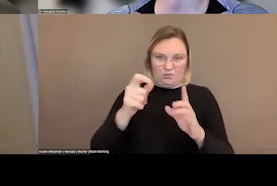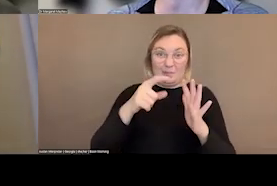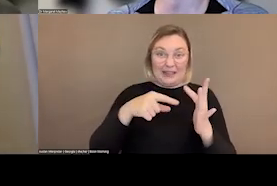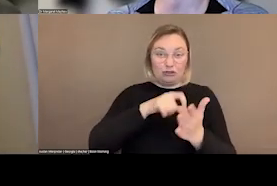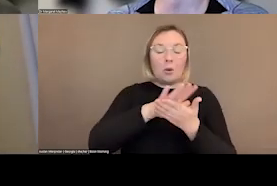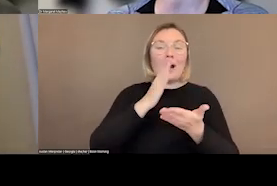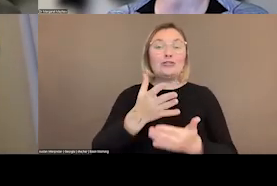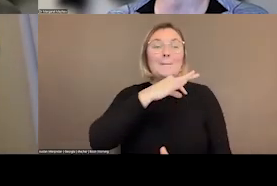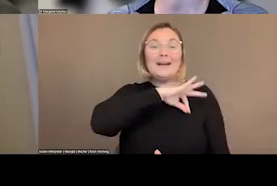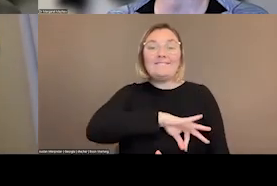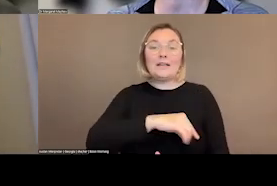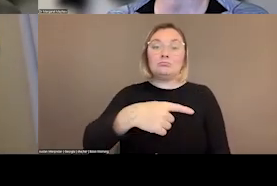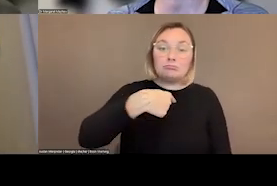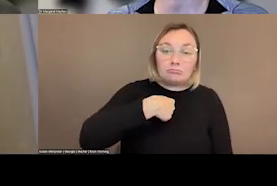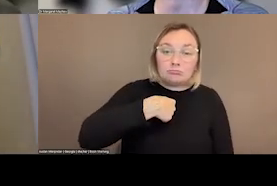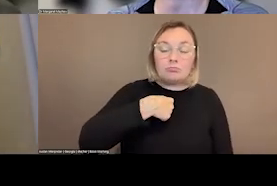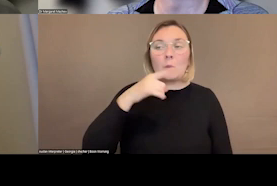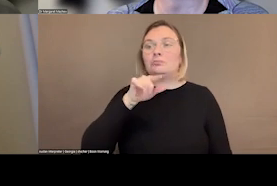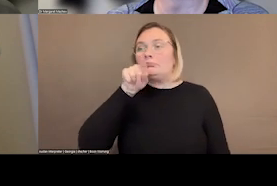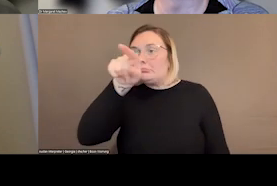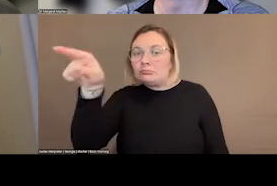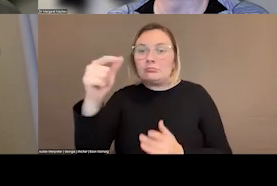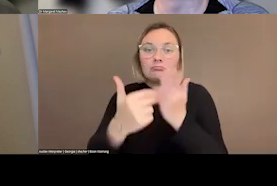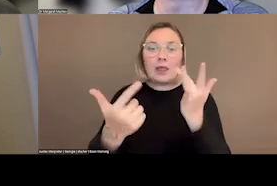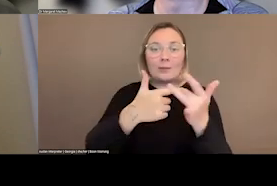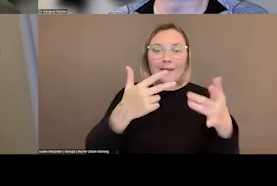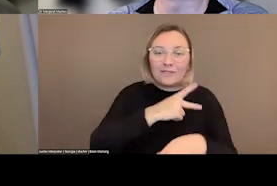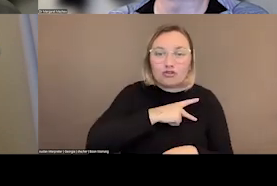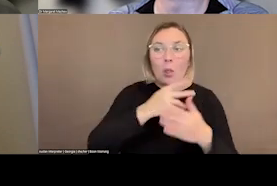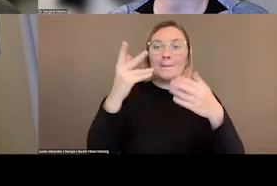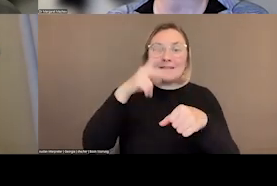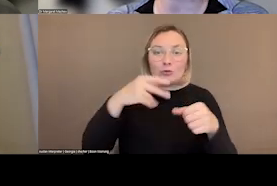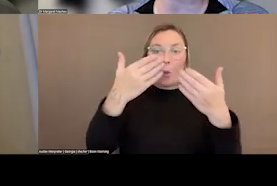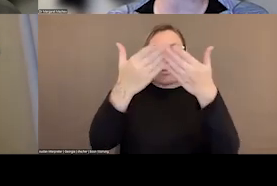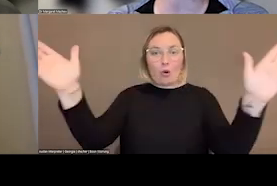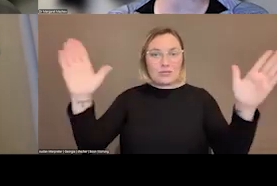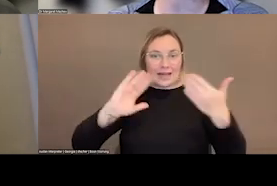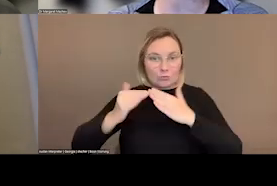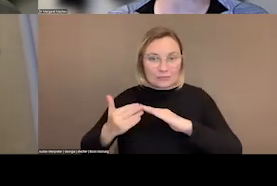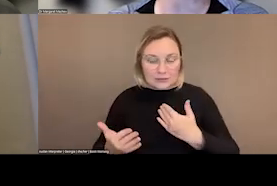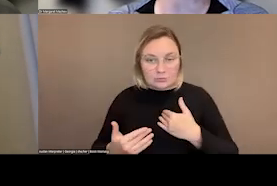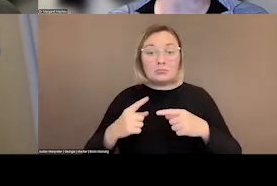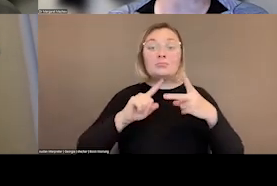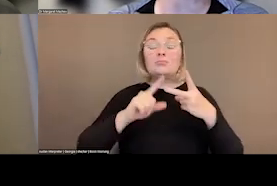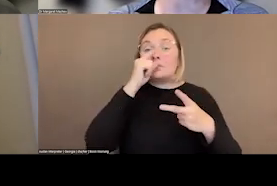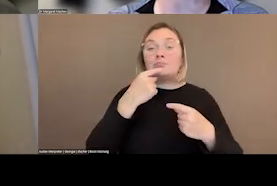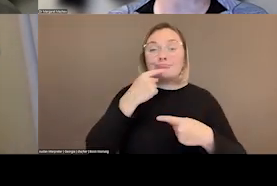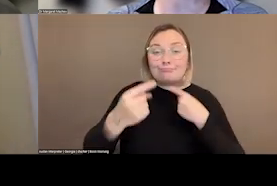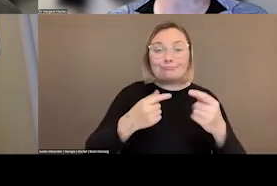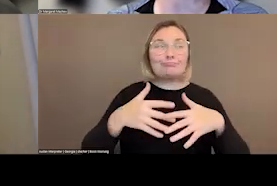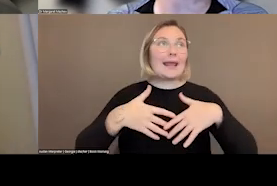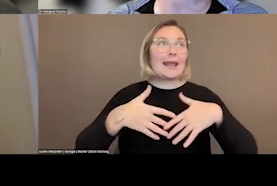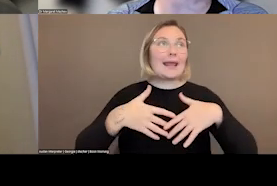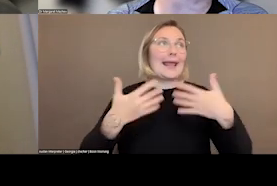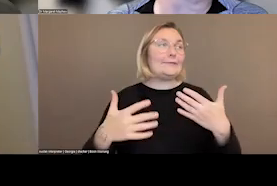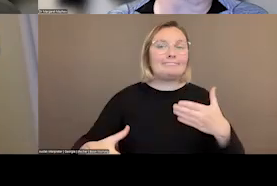benefit you, other artists or arts professionals, participants, or the broader community. It can also detail or support any